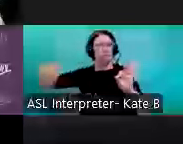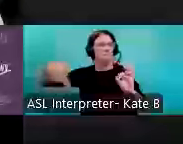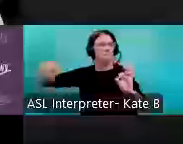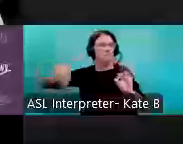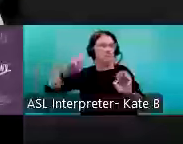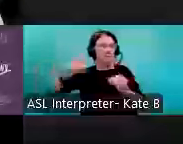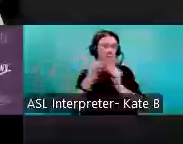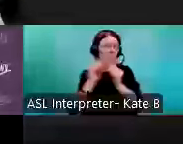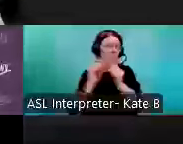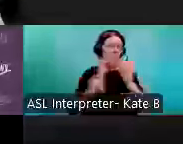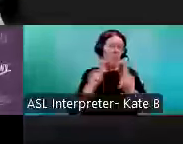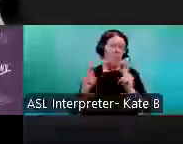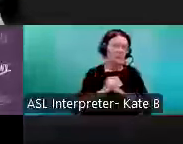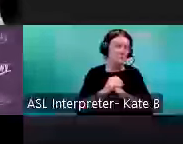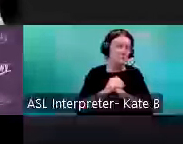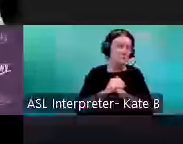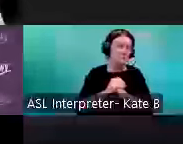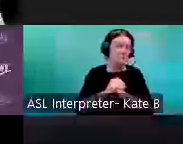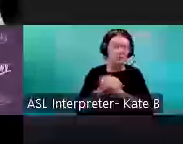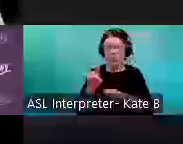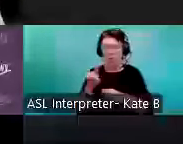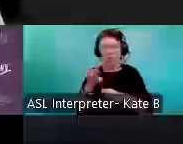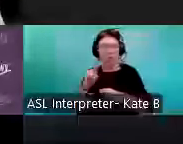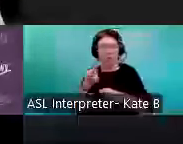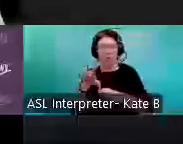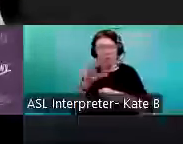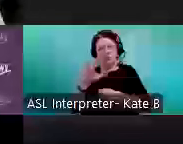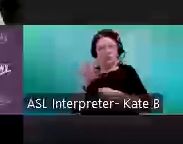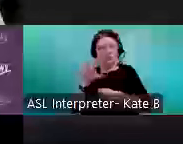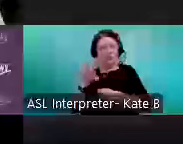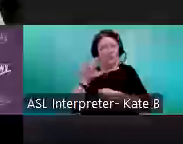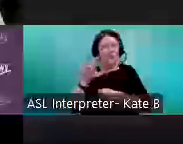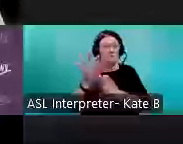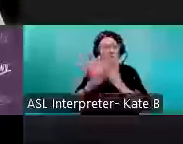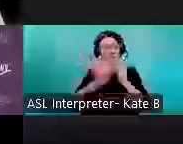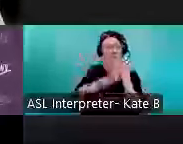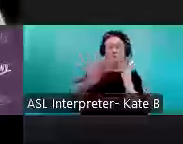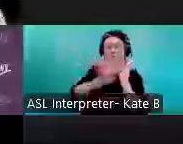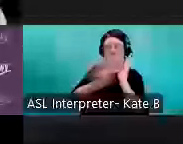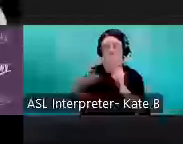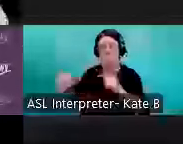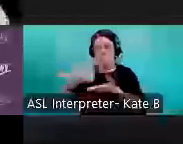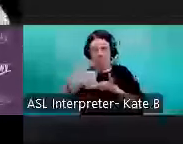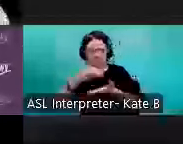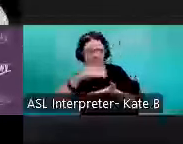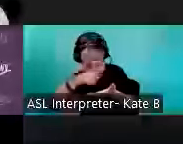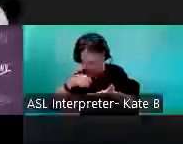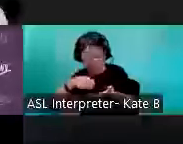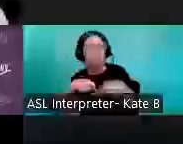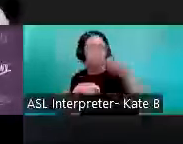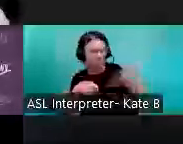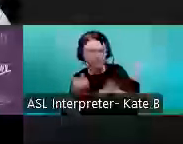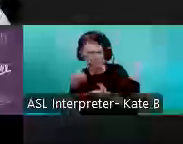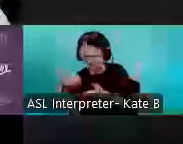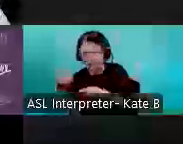help literally hundreds of people register to vote on election day, or help them navigate from